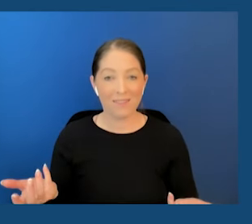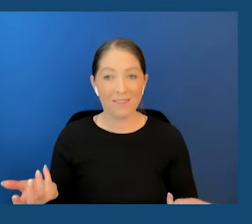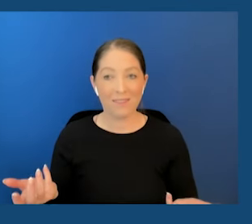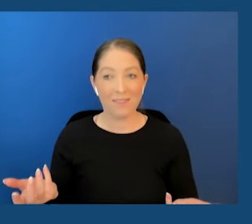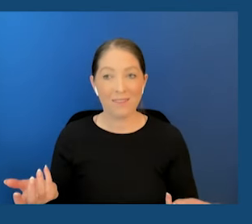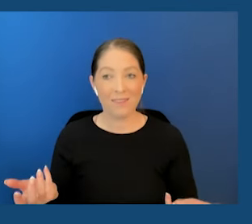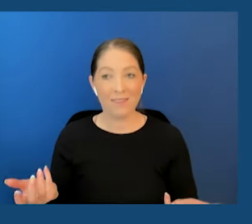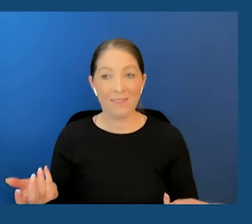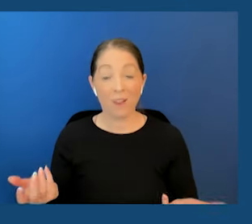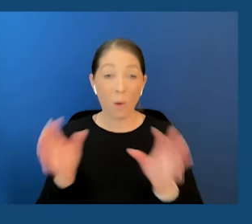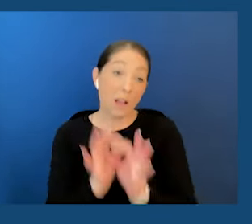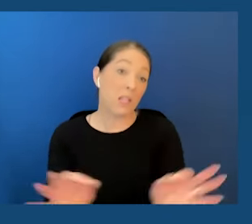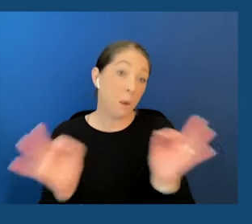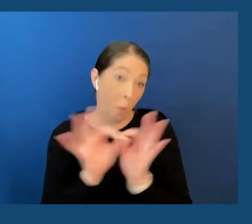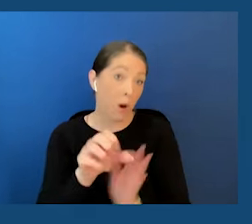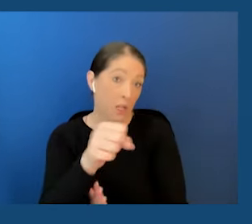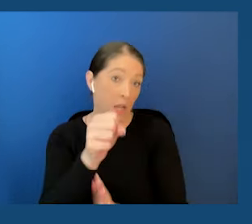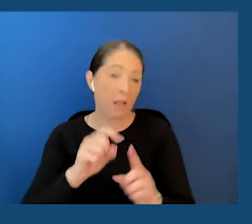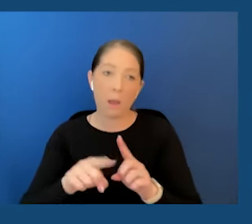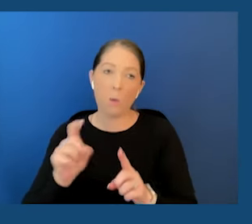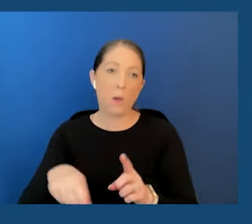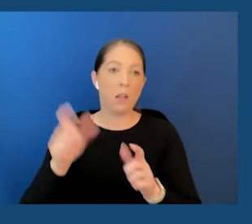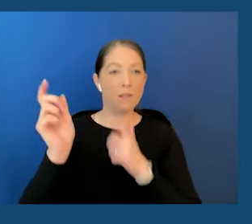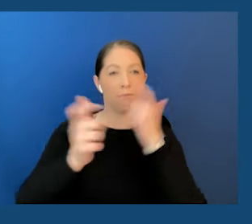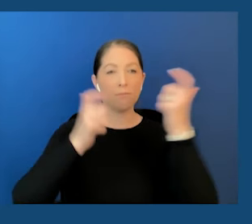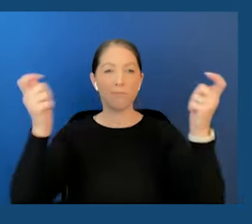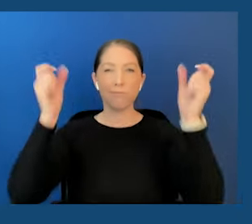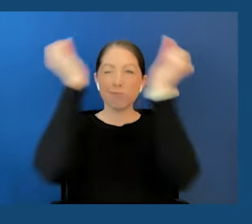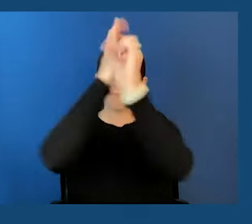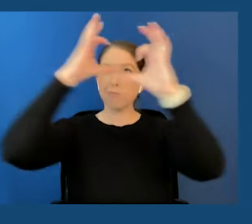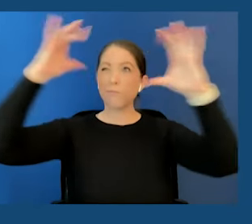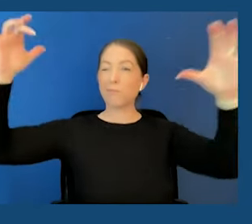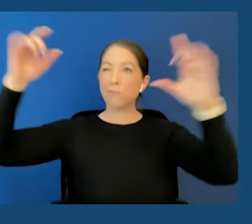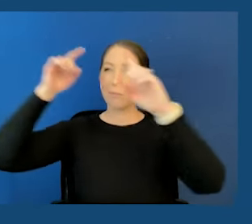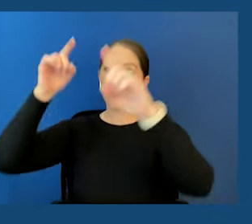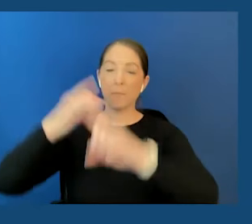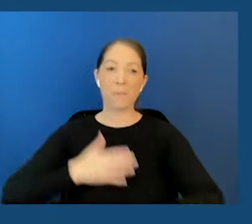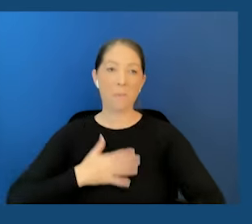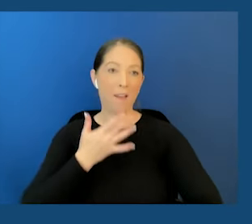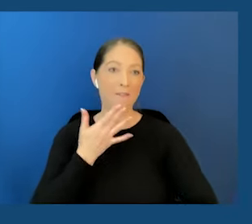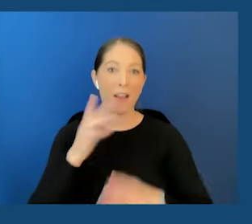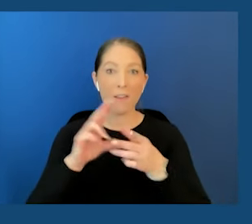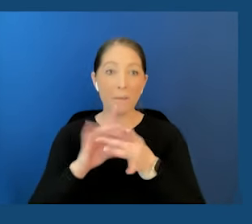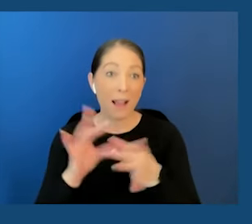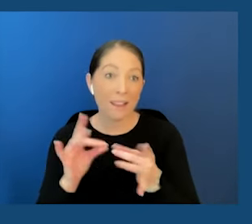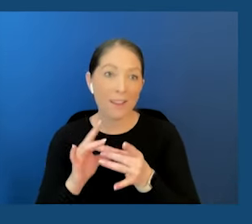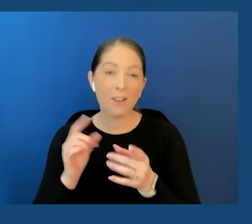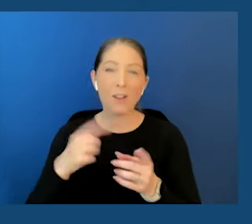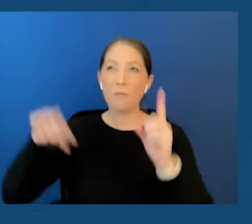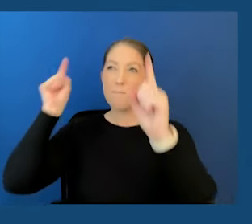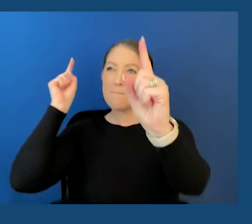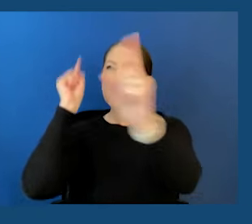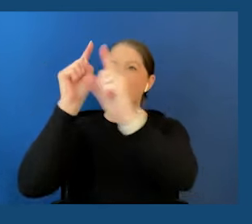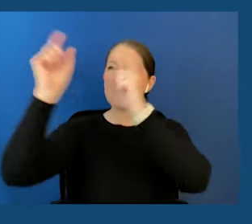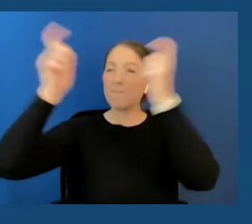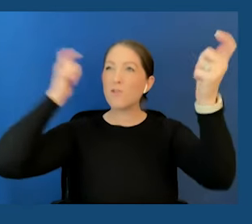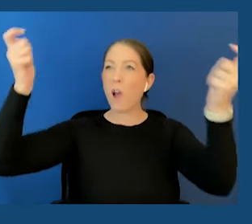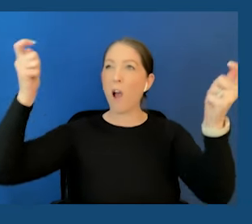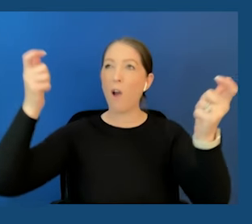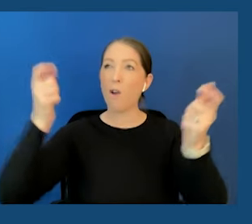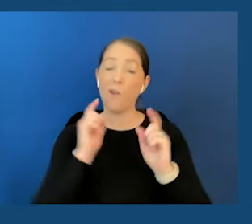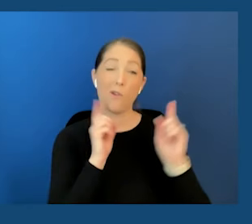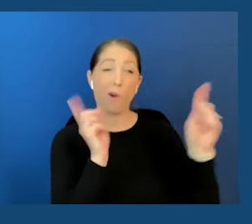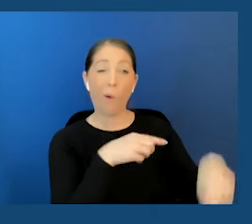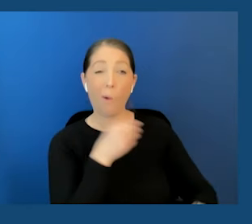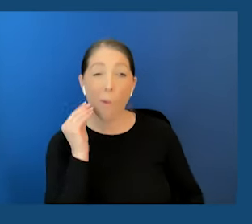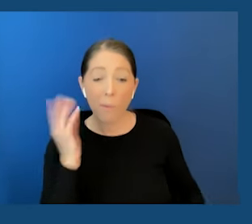important, but we have to go big. My favorite saying is go big or go home, and I'm not going home. So I know many of you are rising to that challenge right here in the